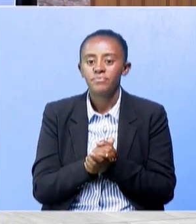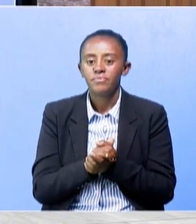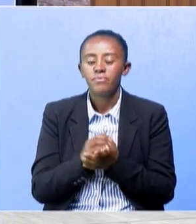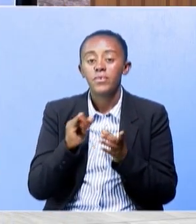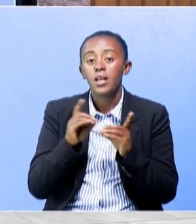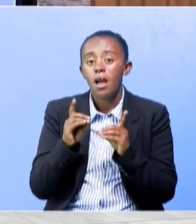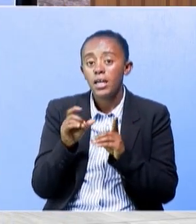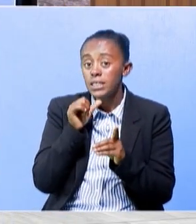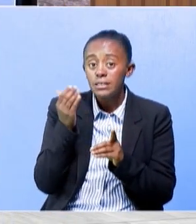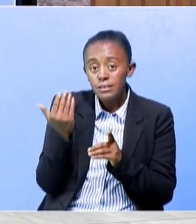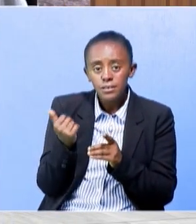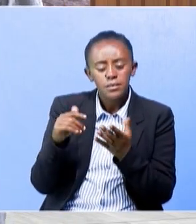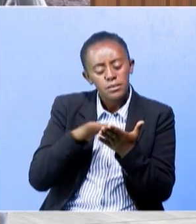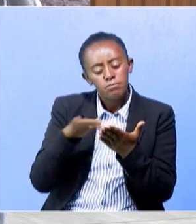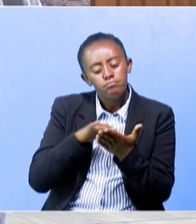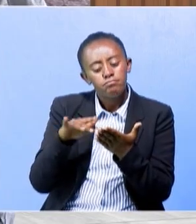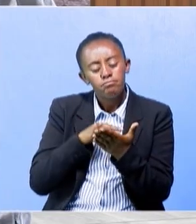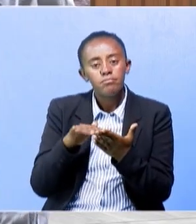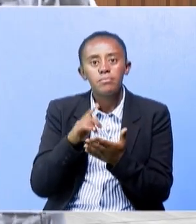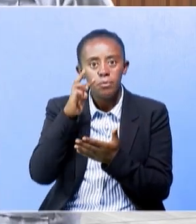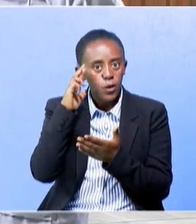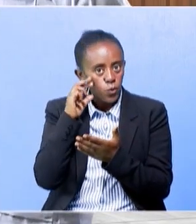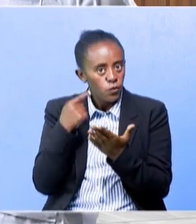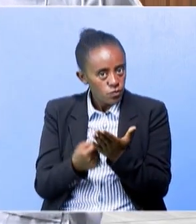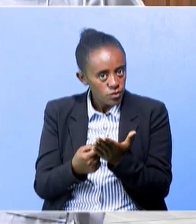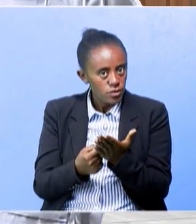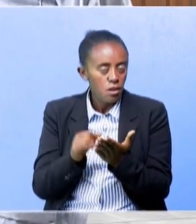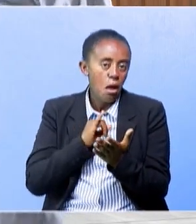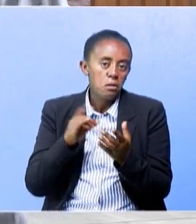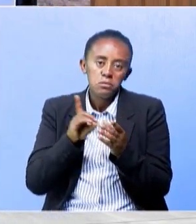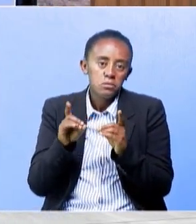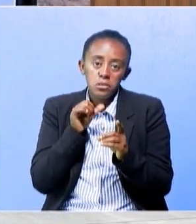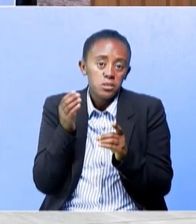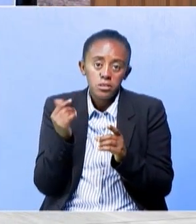I didn't study hard. Because of this, I didn't pass the exam.